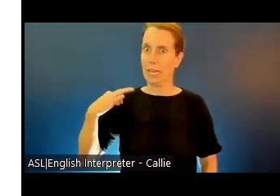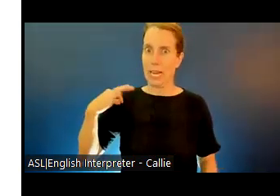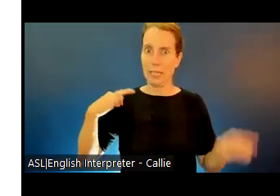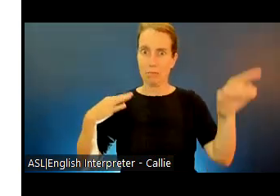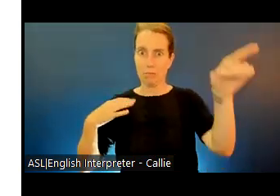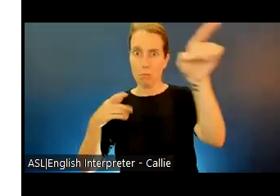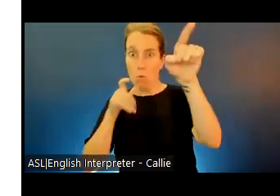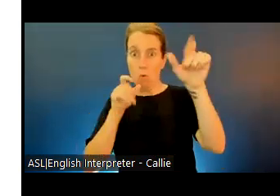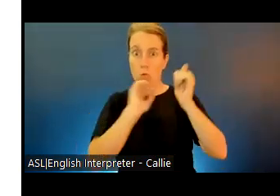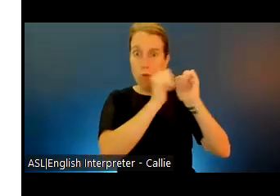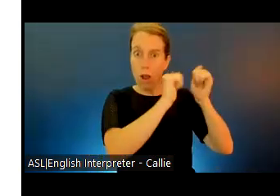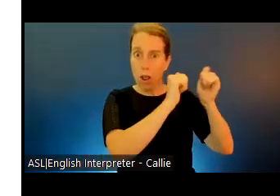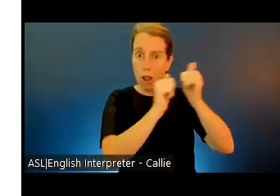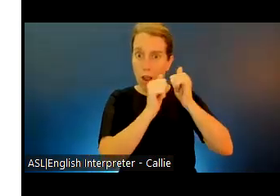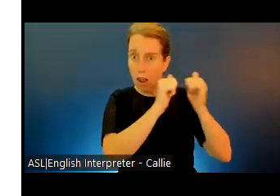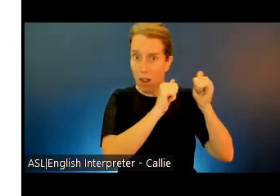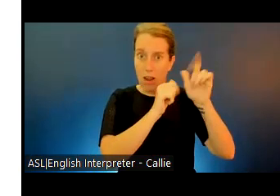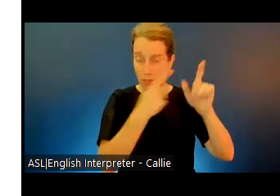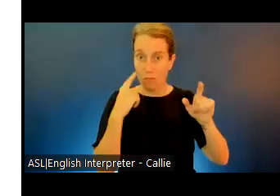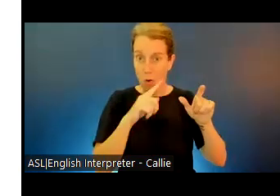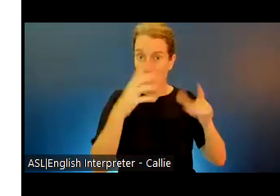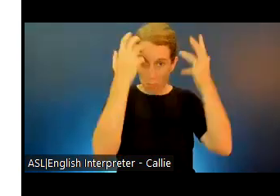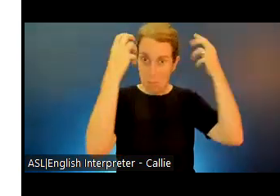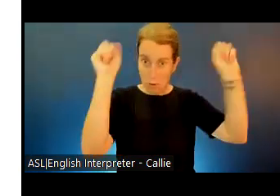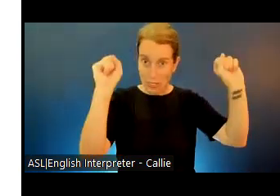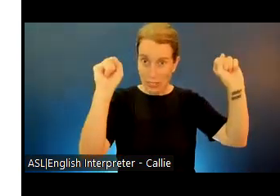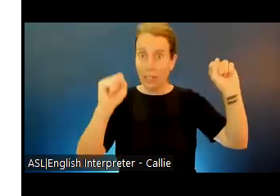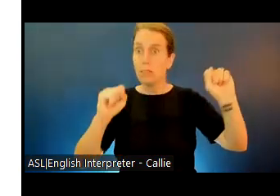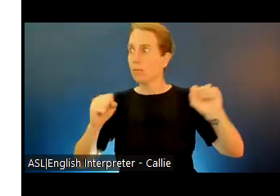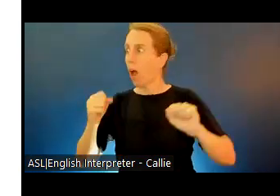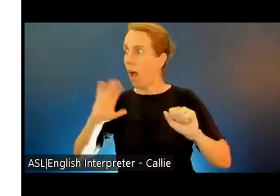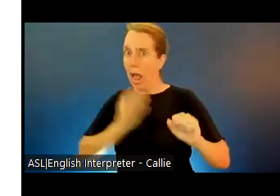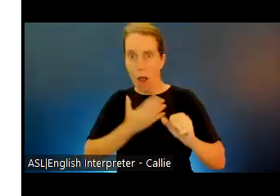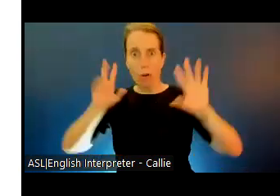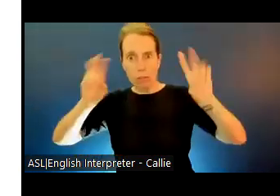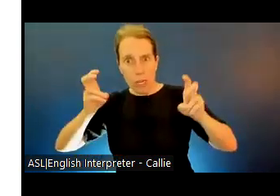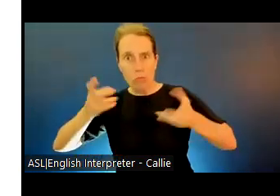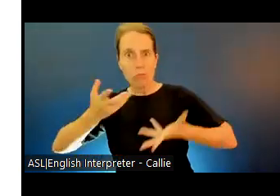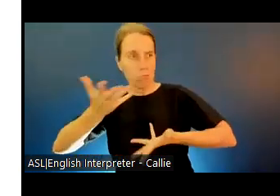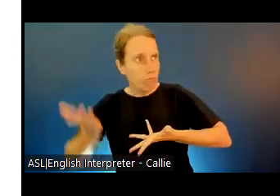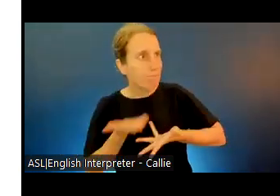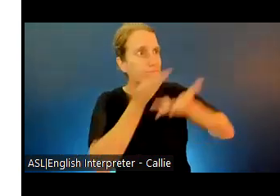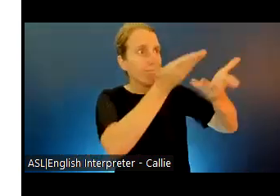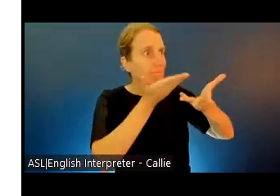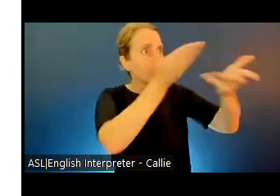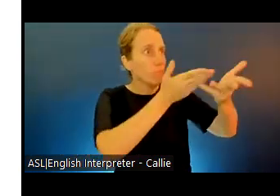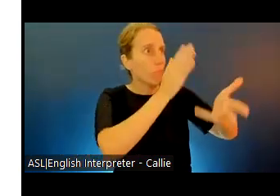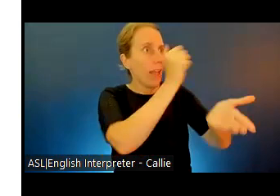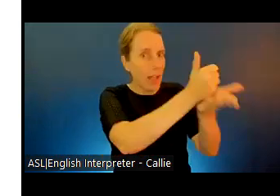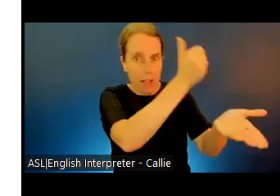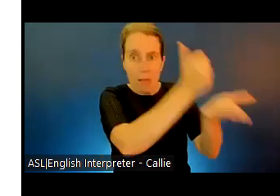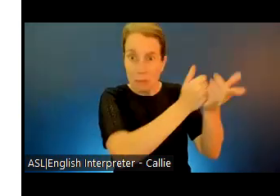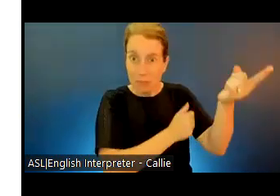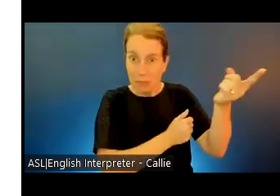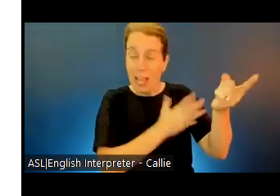educated, making sure that you as members and the public are educated, but also making sure that you know when,